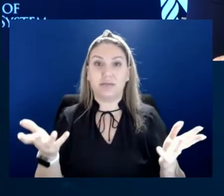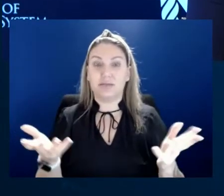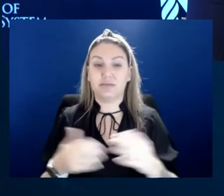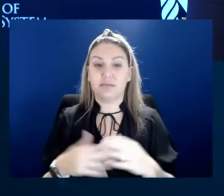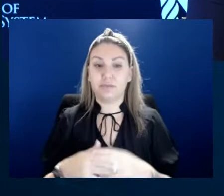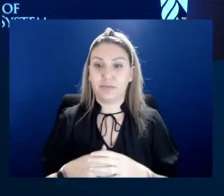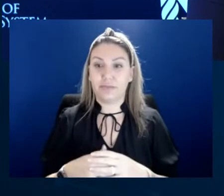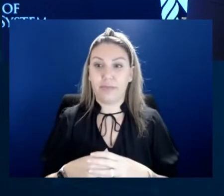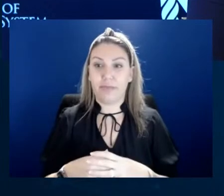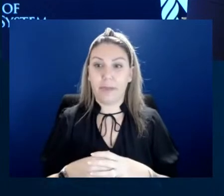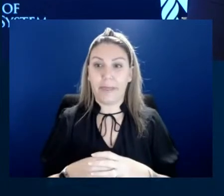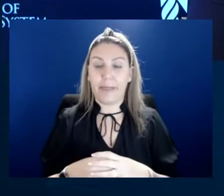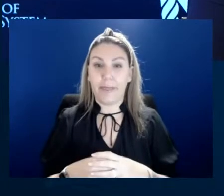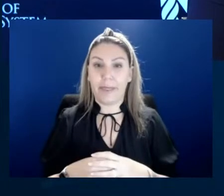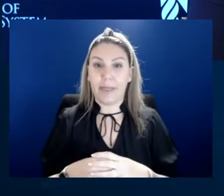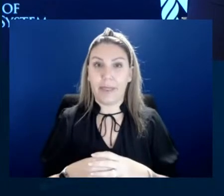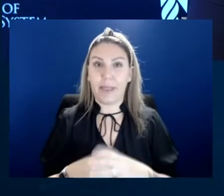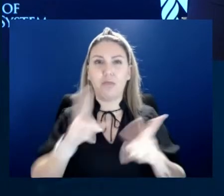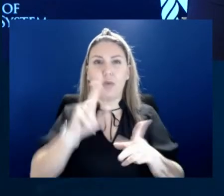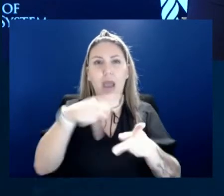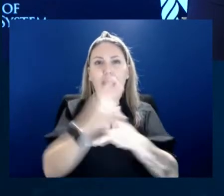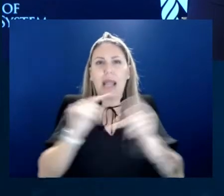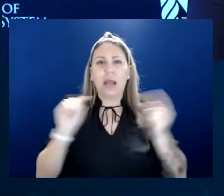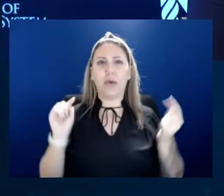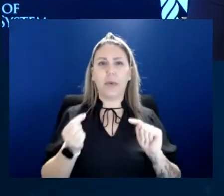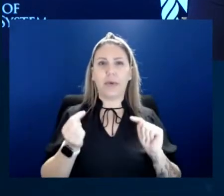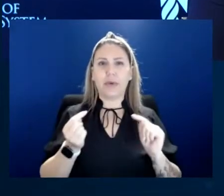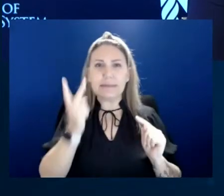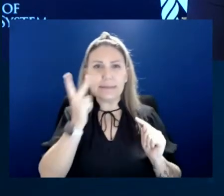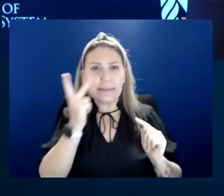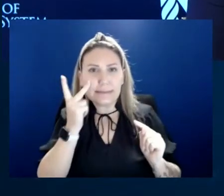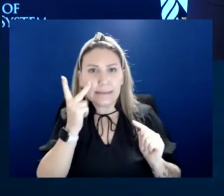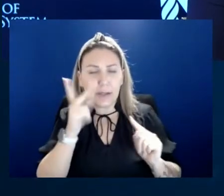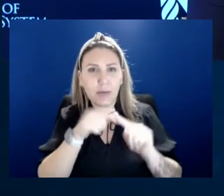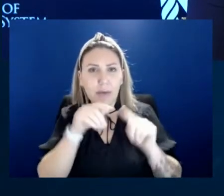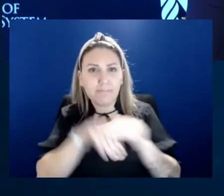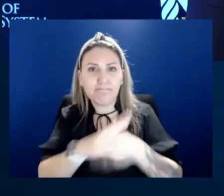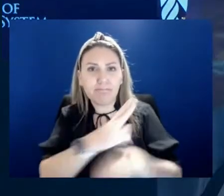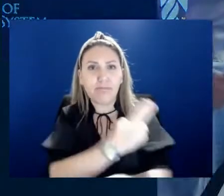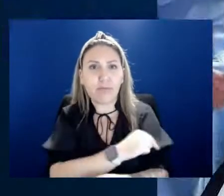What kind of injuries are you seeing that are coming in, Dr. Maxine?